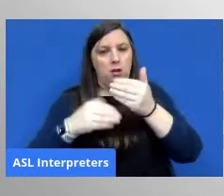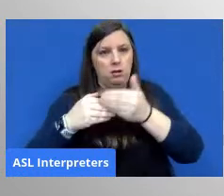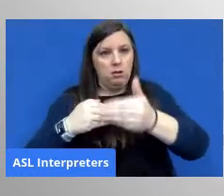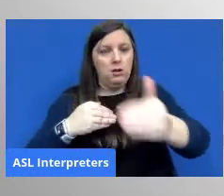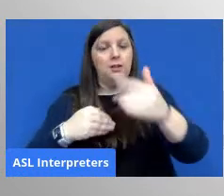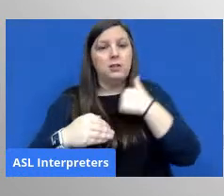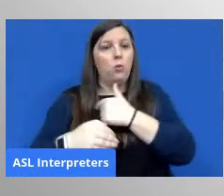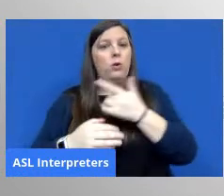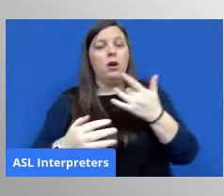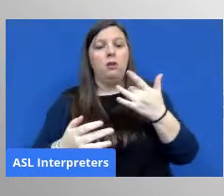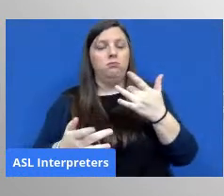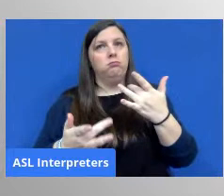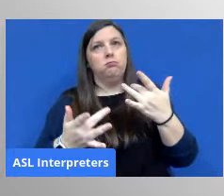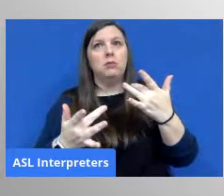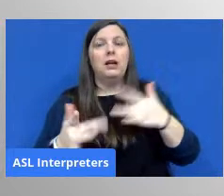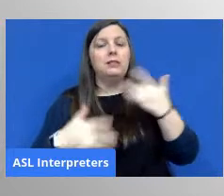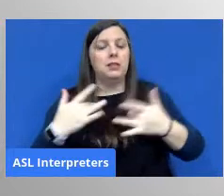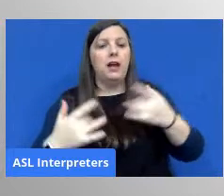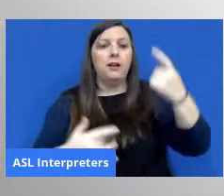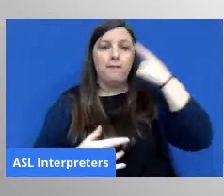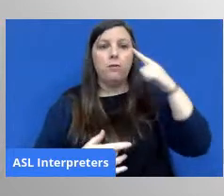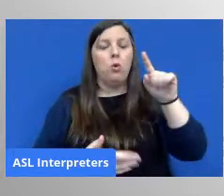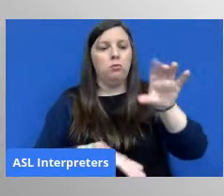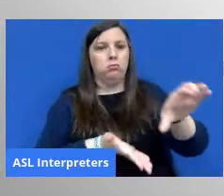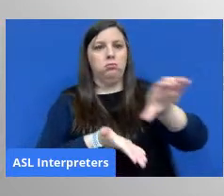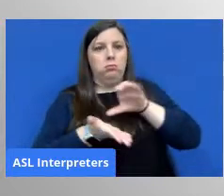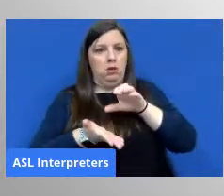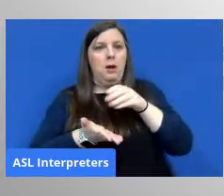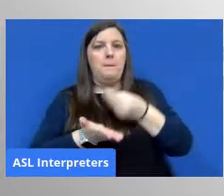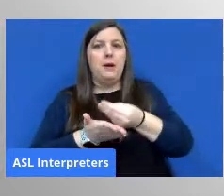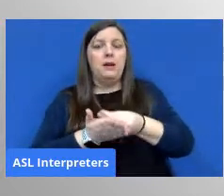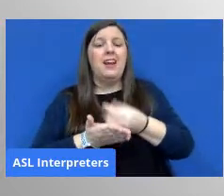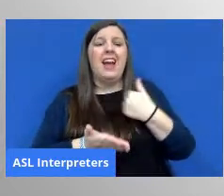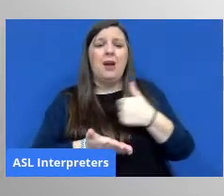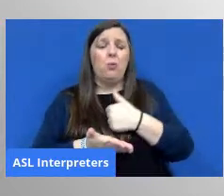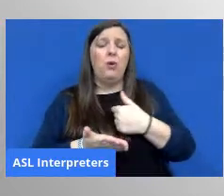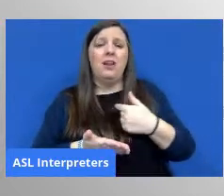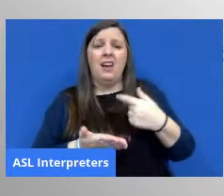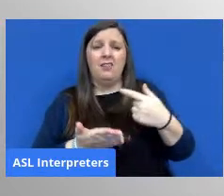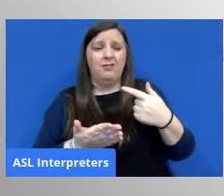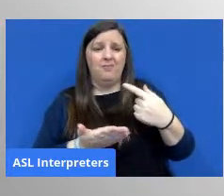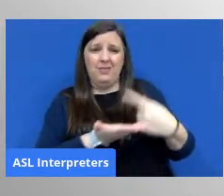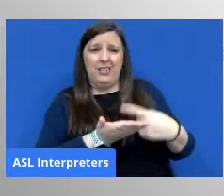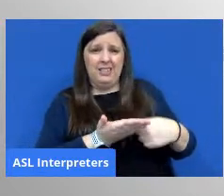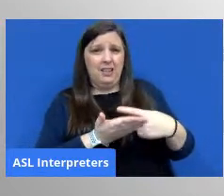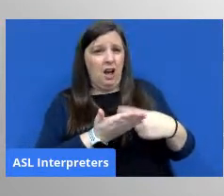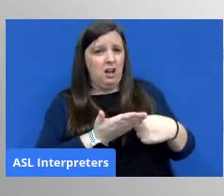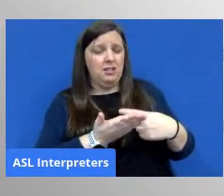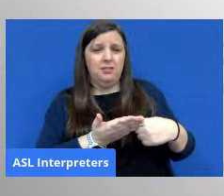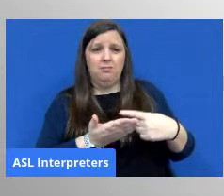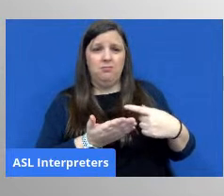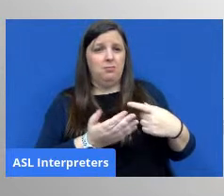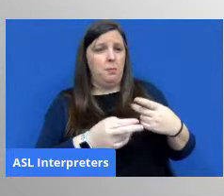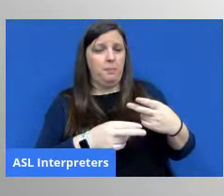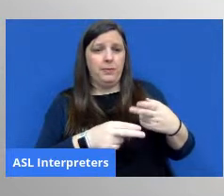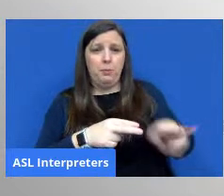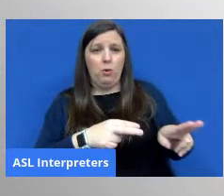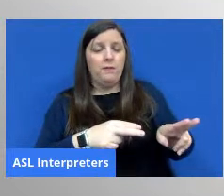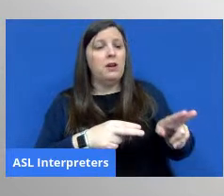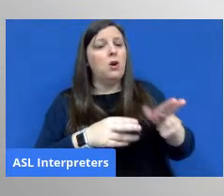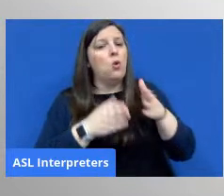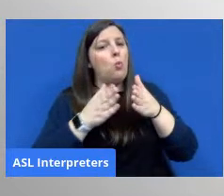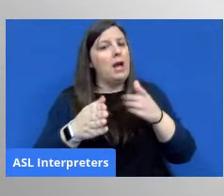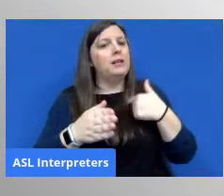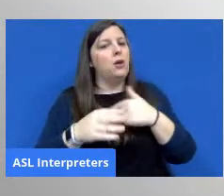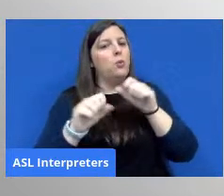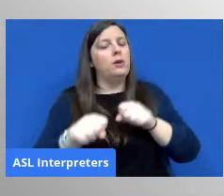we have talked just initially very early discussions about ways that we can support the